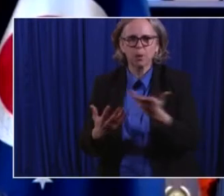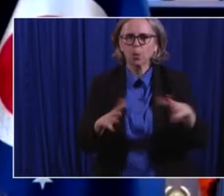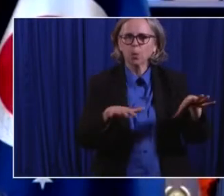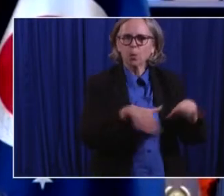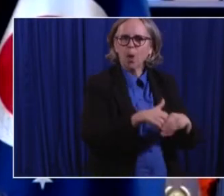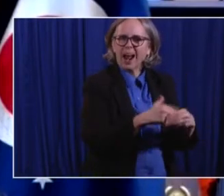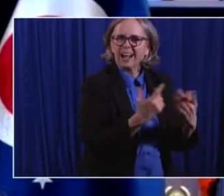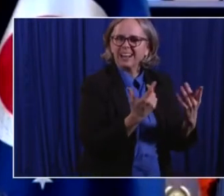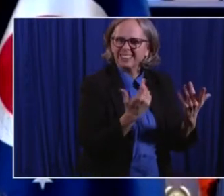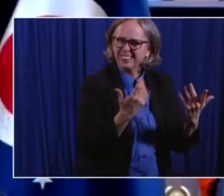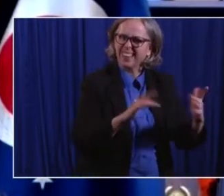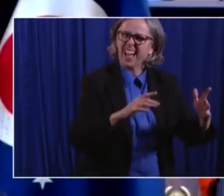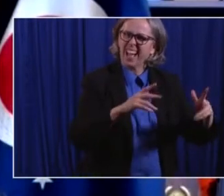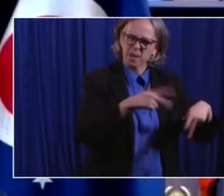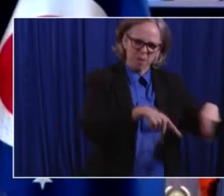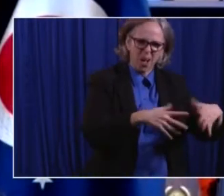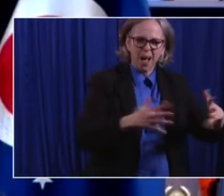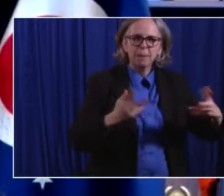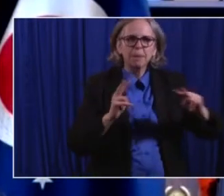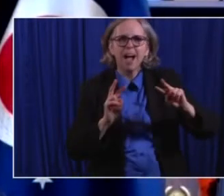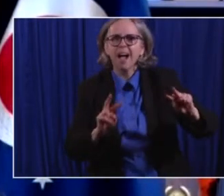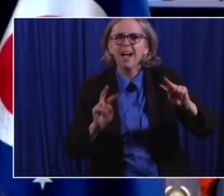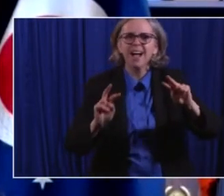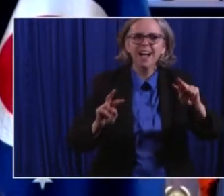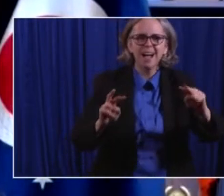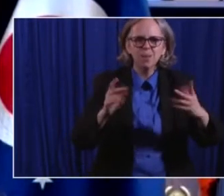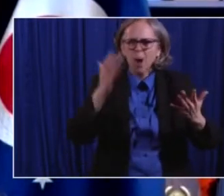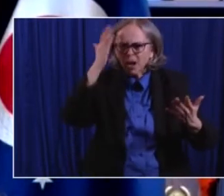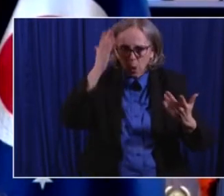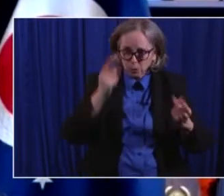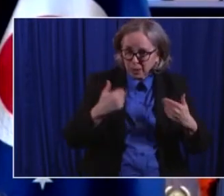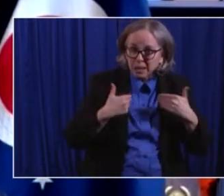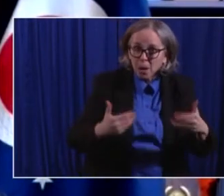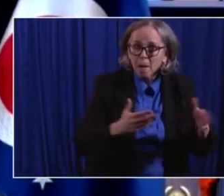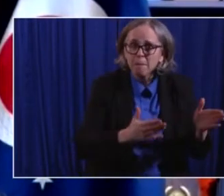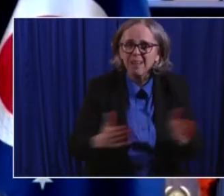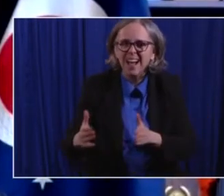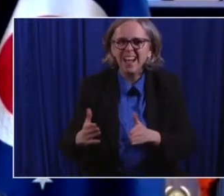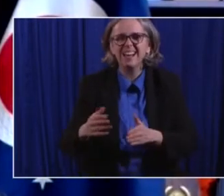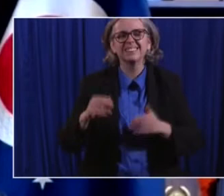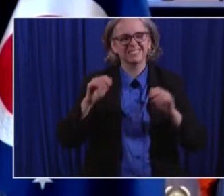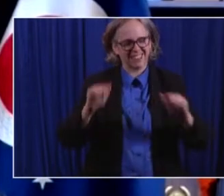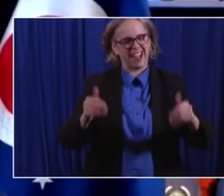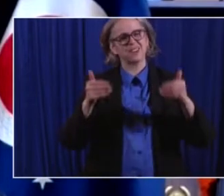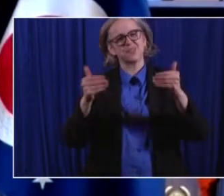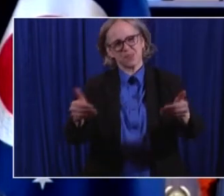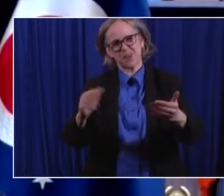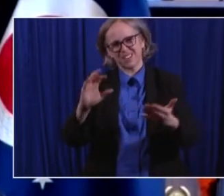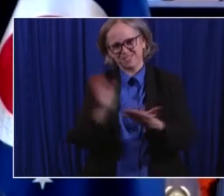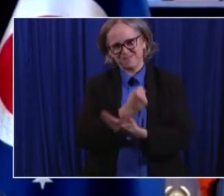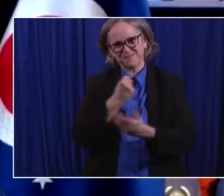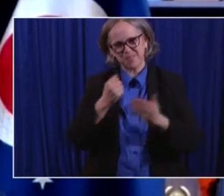people want to know that they can plan for, and now they know they can. I think you made some